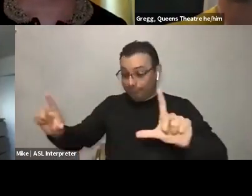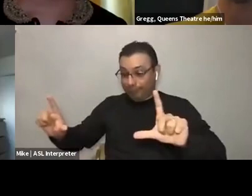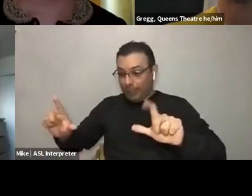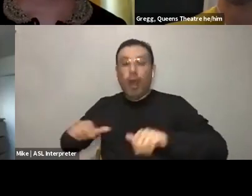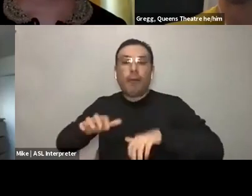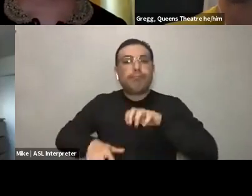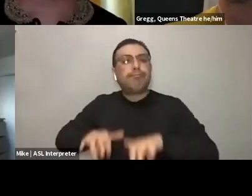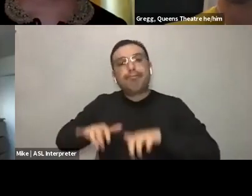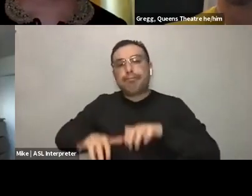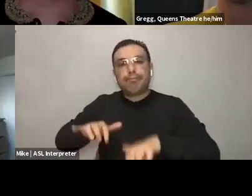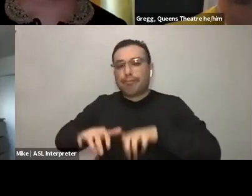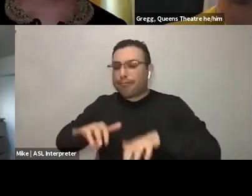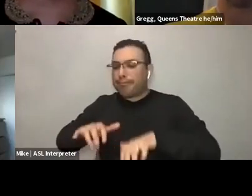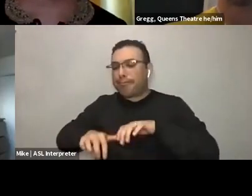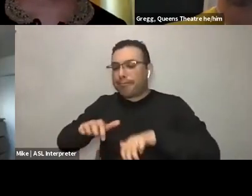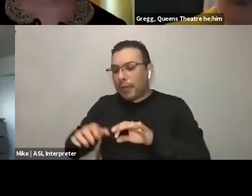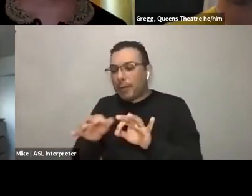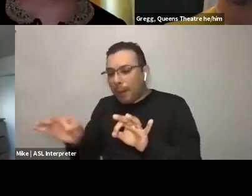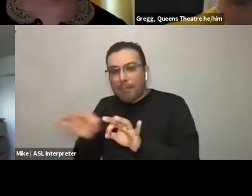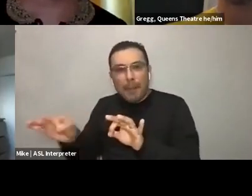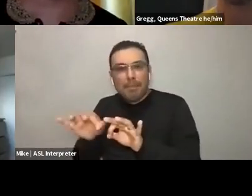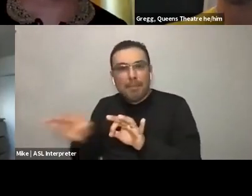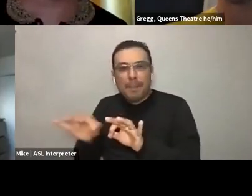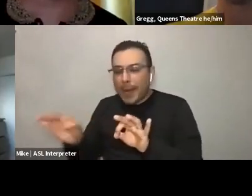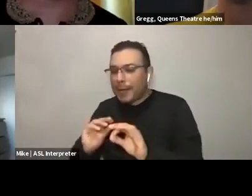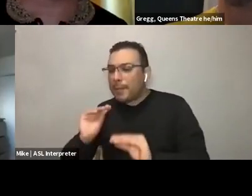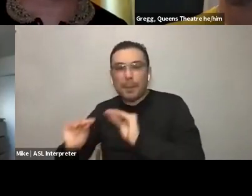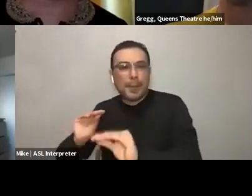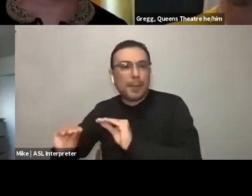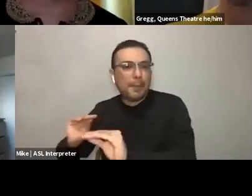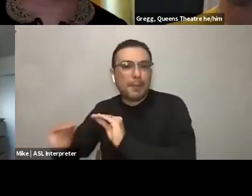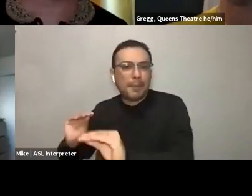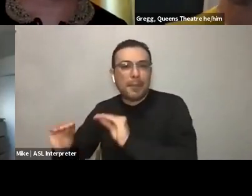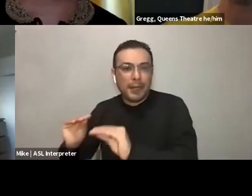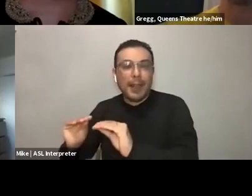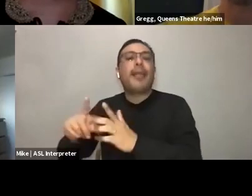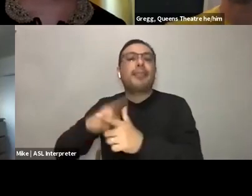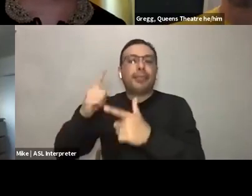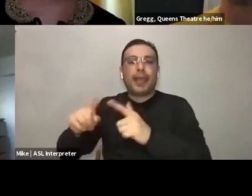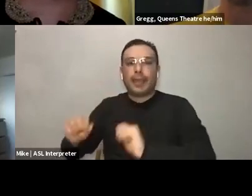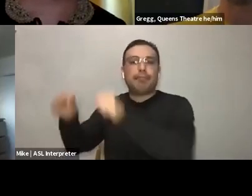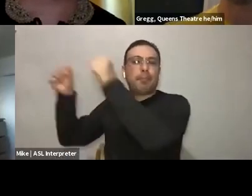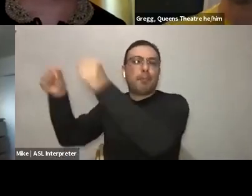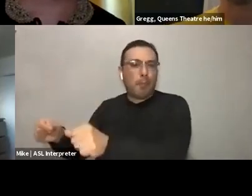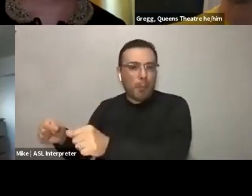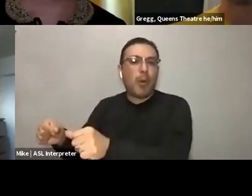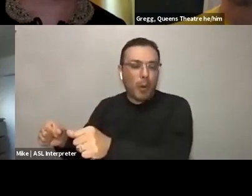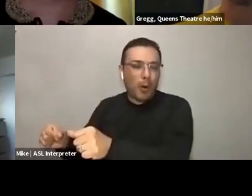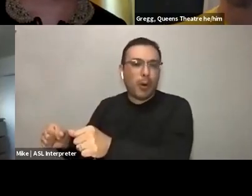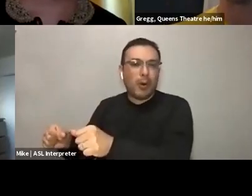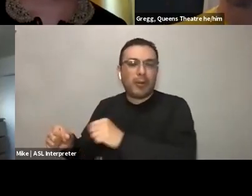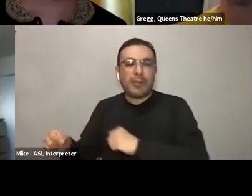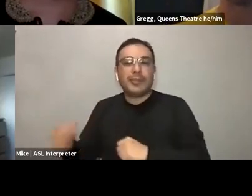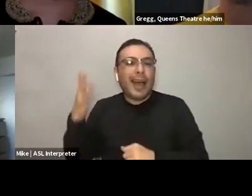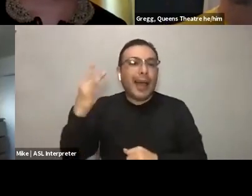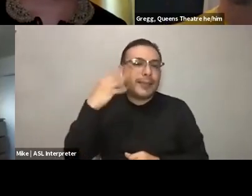who have, uh, boned up on how to include captions, uh, on, uh, for, for YouTube, um, and other platforms, um, and